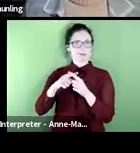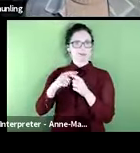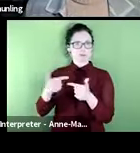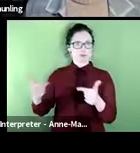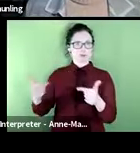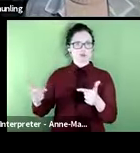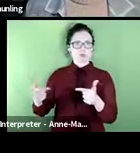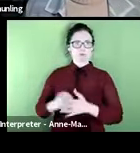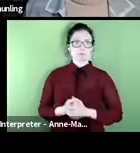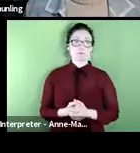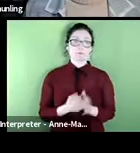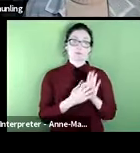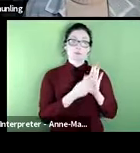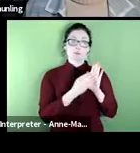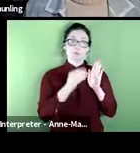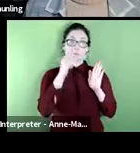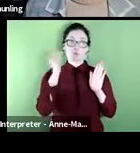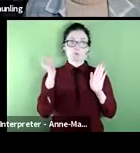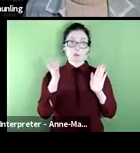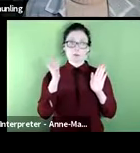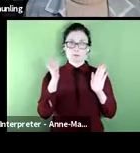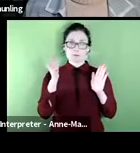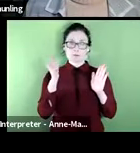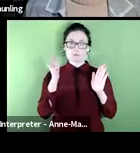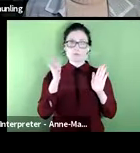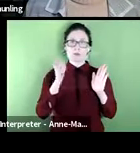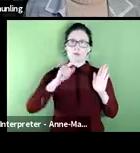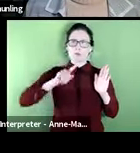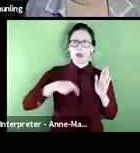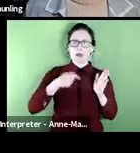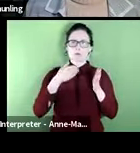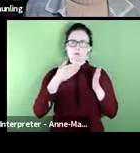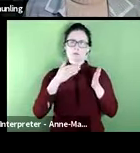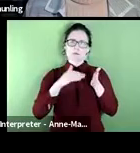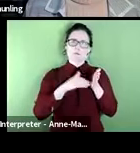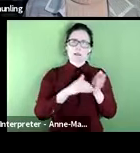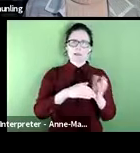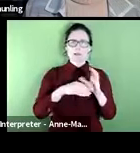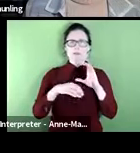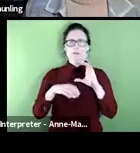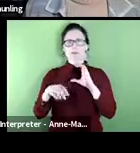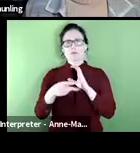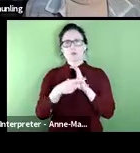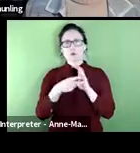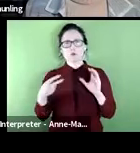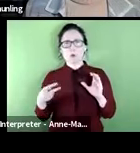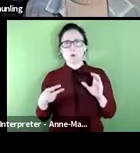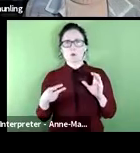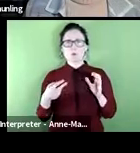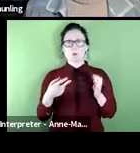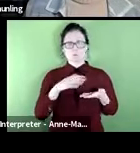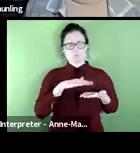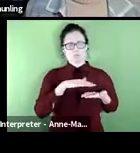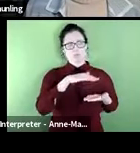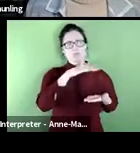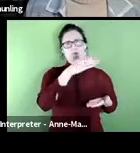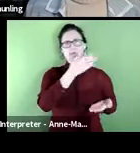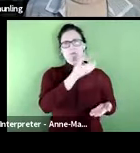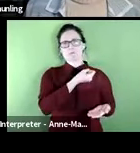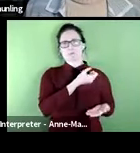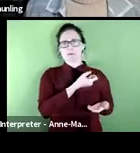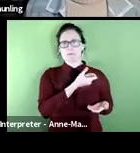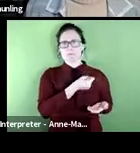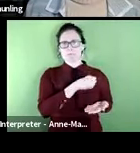have several dozens of millions of euros, it makes no sense to have